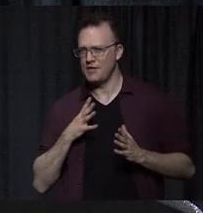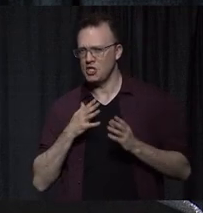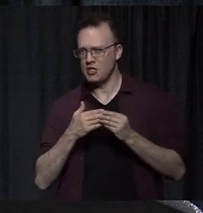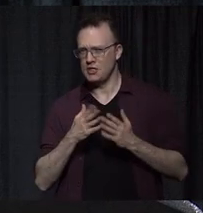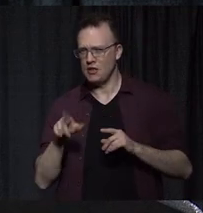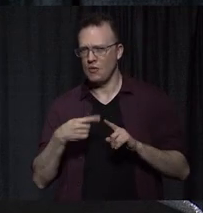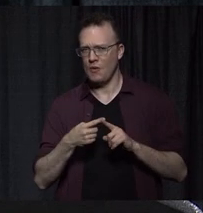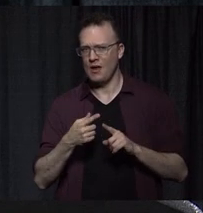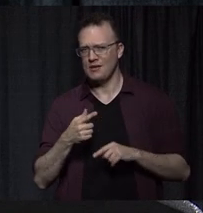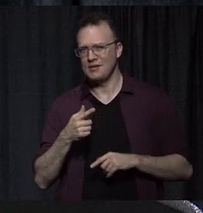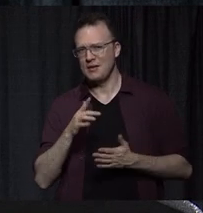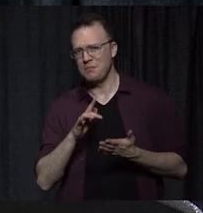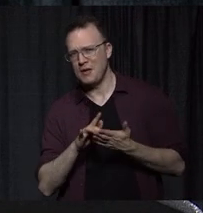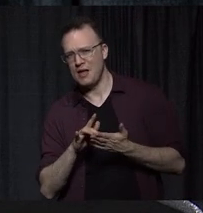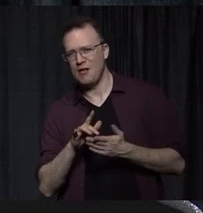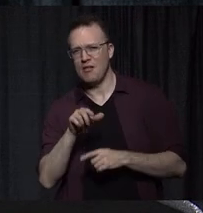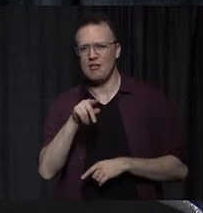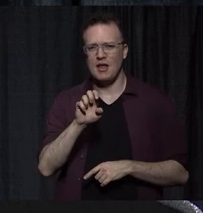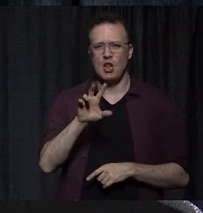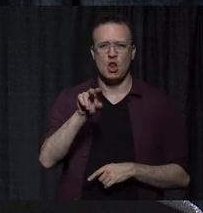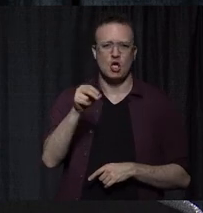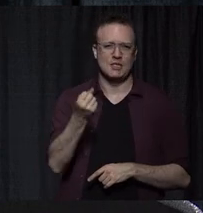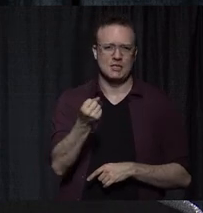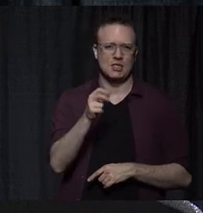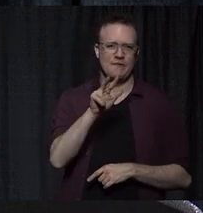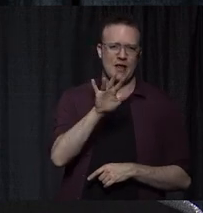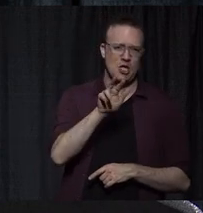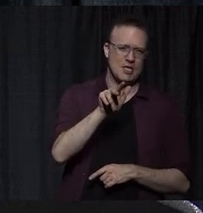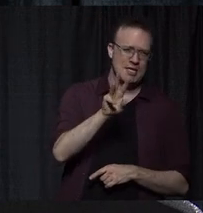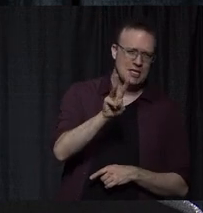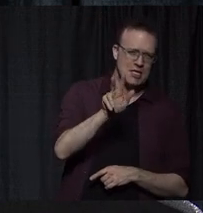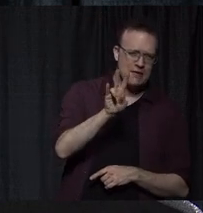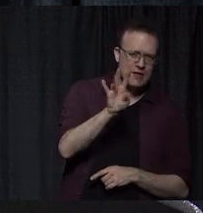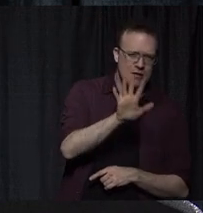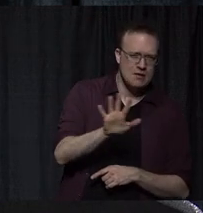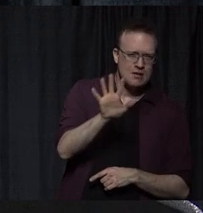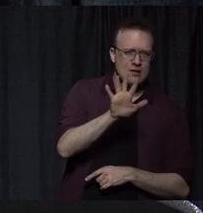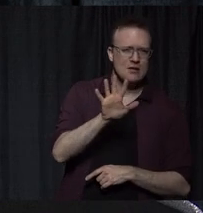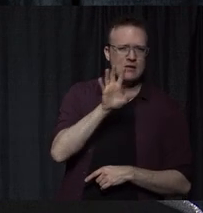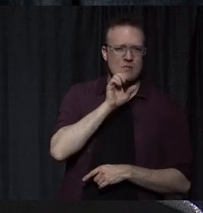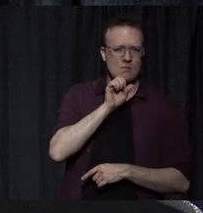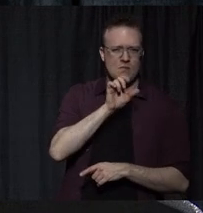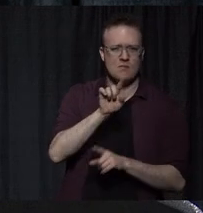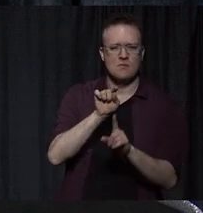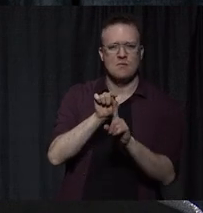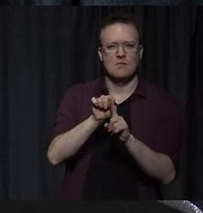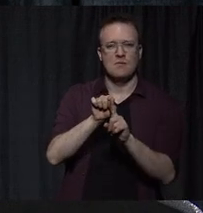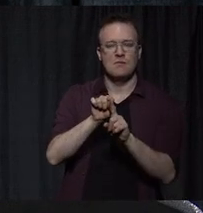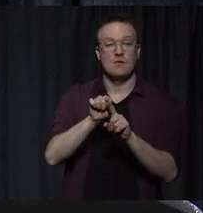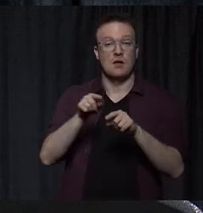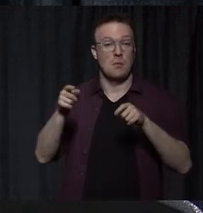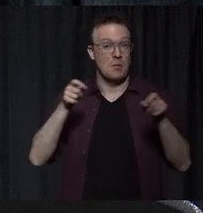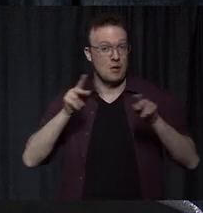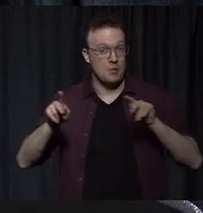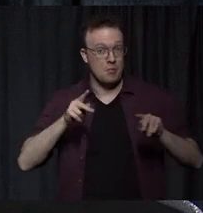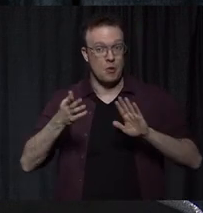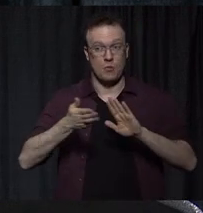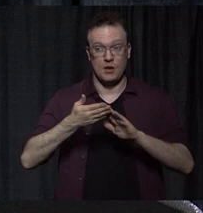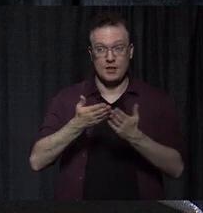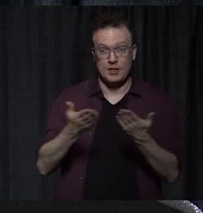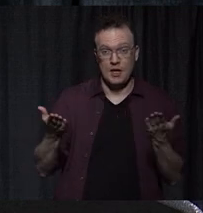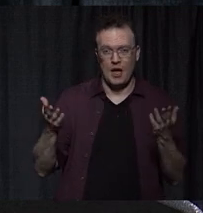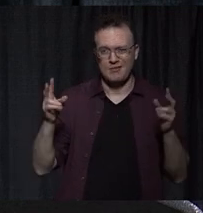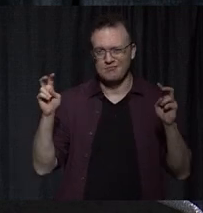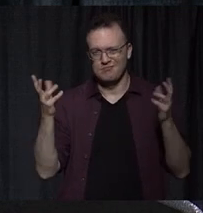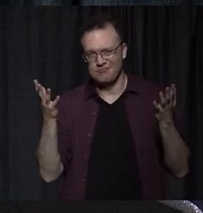late 30s, mid to late 30s, in terms of, you know, managing people, running things, so to